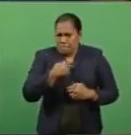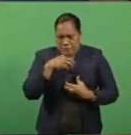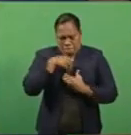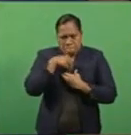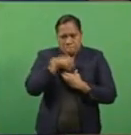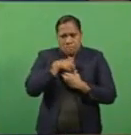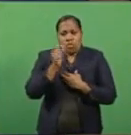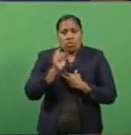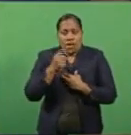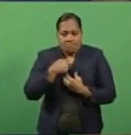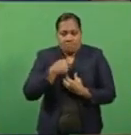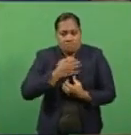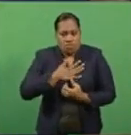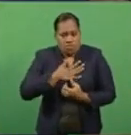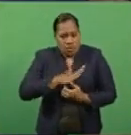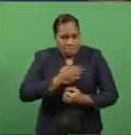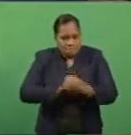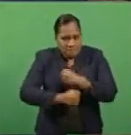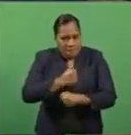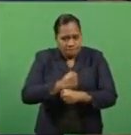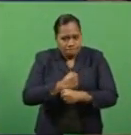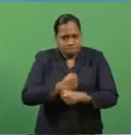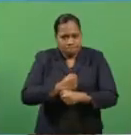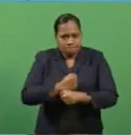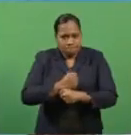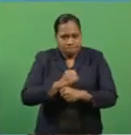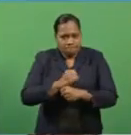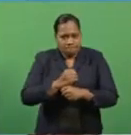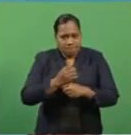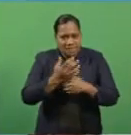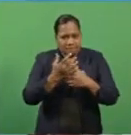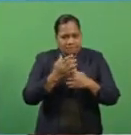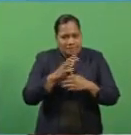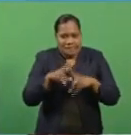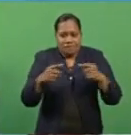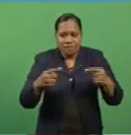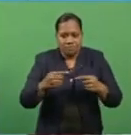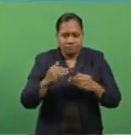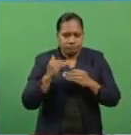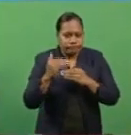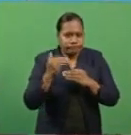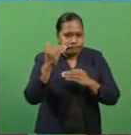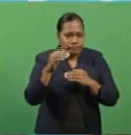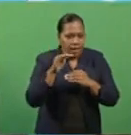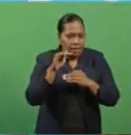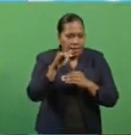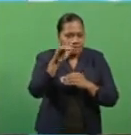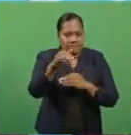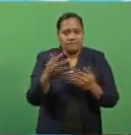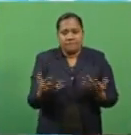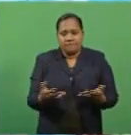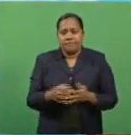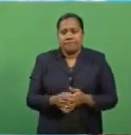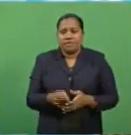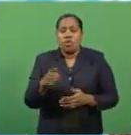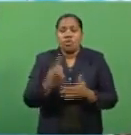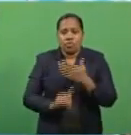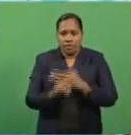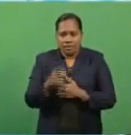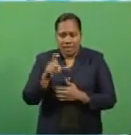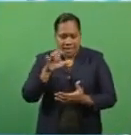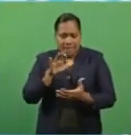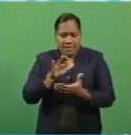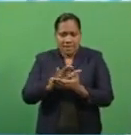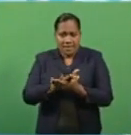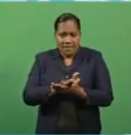It made me want to be something in life. She was inspired by one of Fiji's prominent physiotherapists, Kathy Wong, and enrolled at